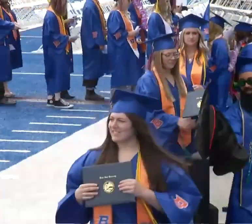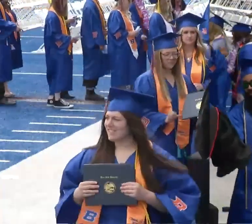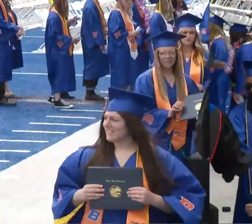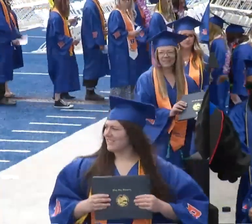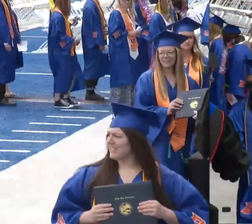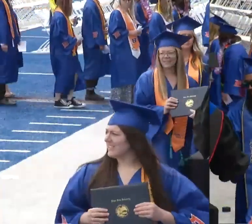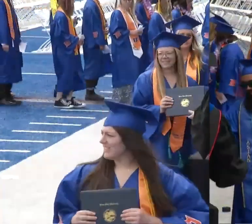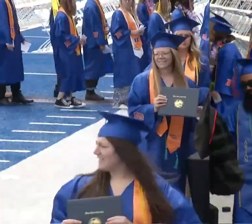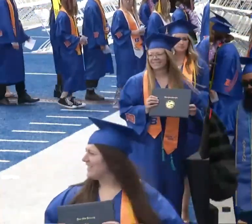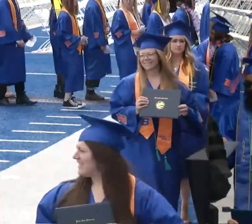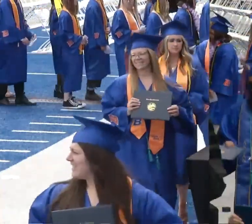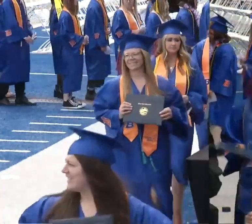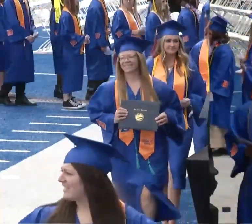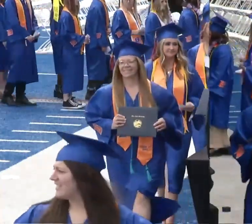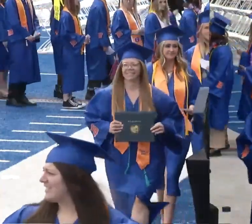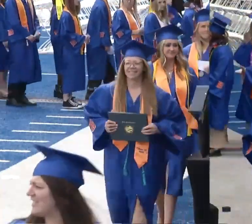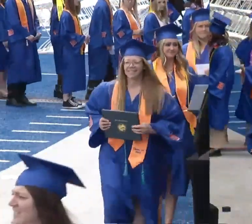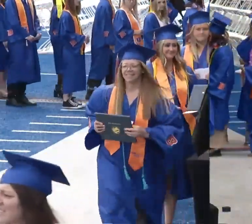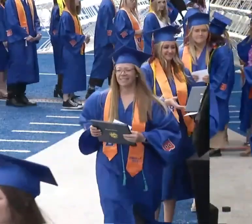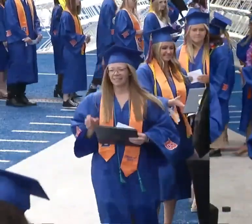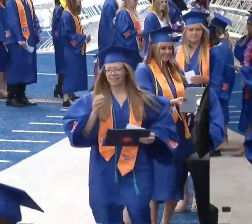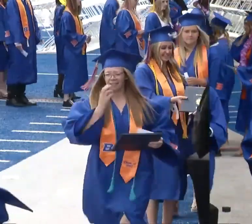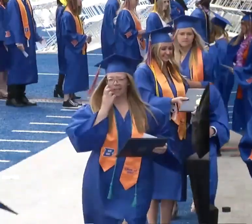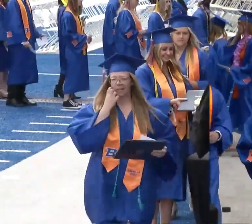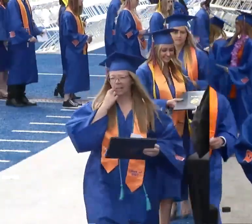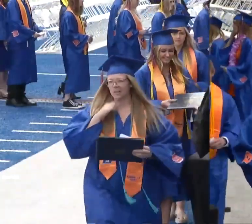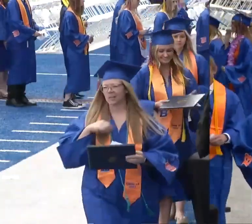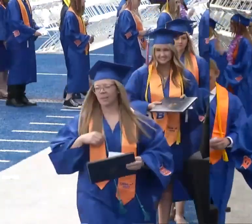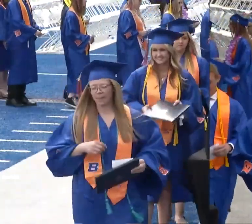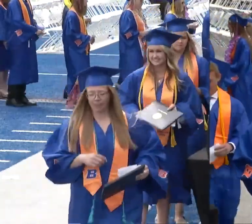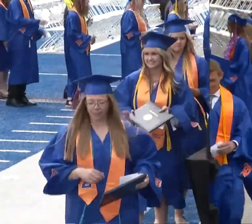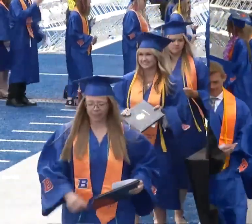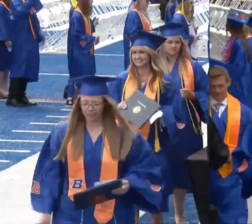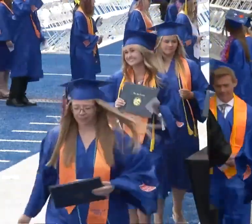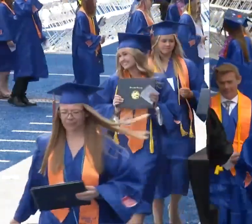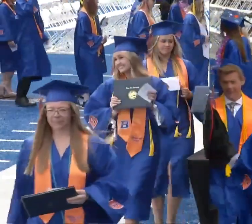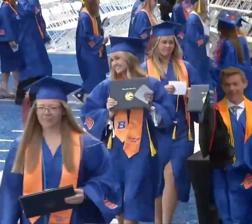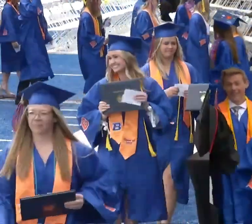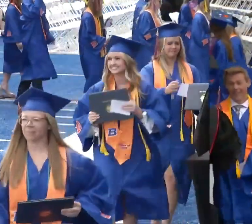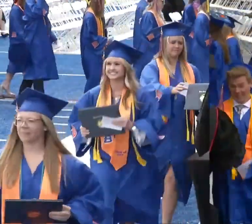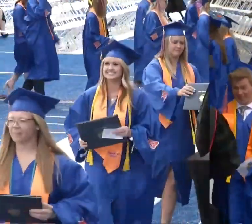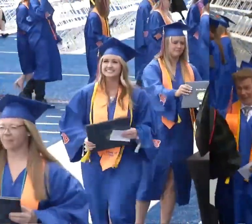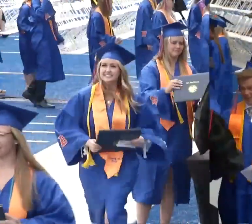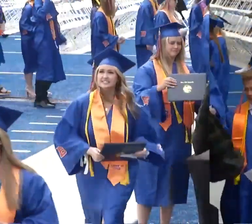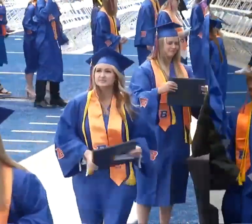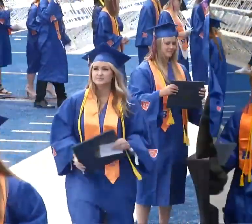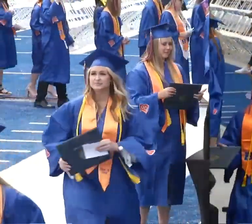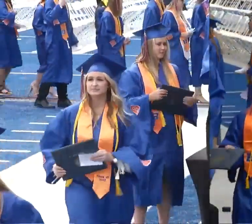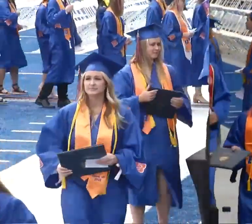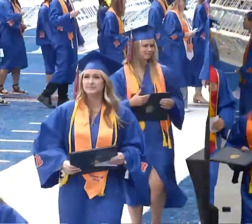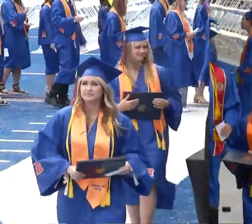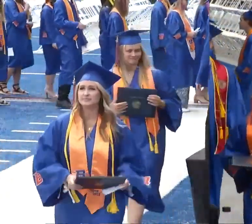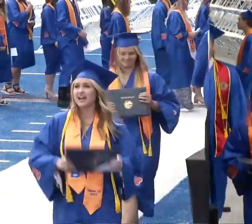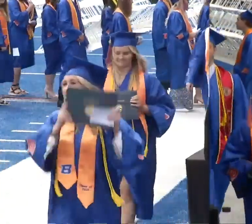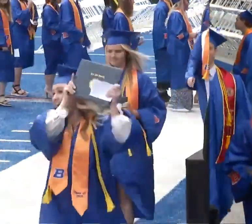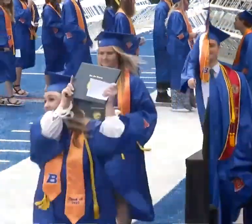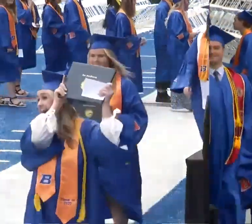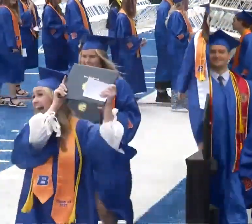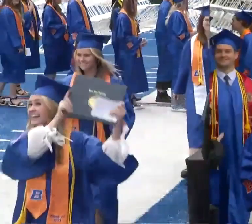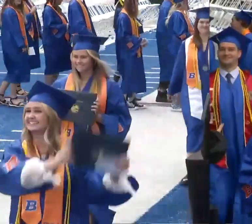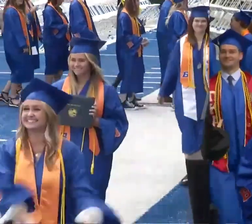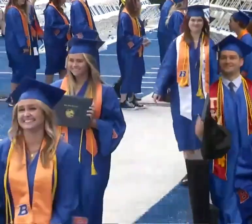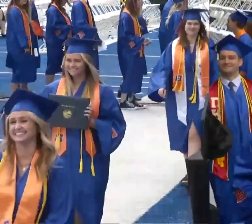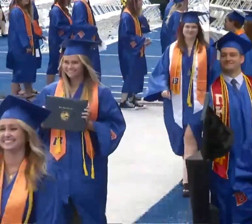Z. Ward. Dylan Ryan Dozel. Vivian Eden Reed. Ryan